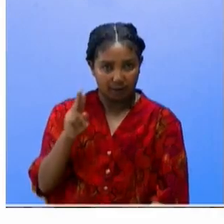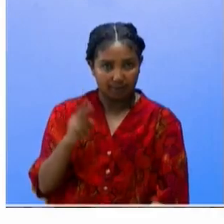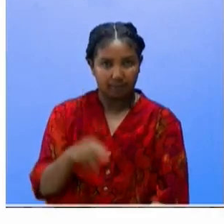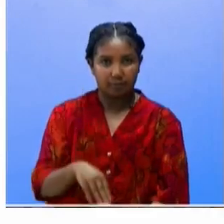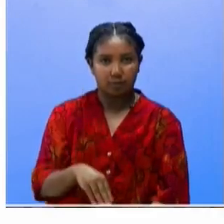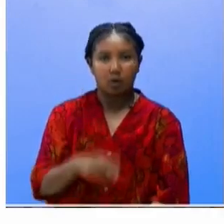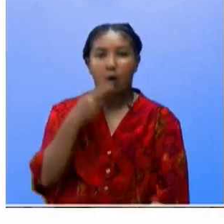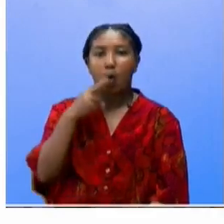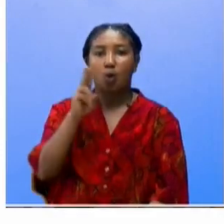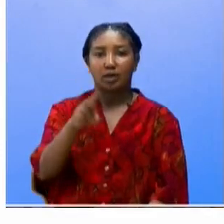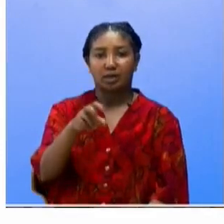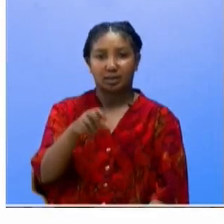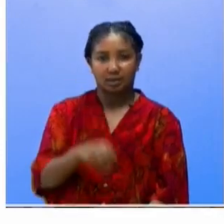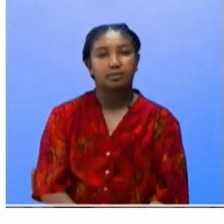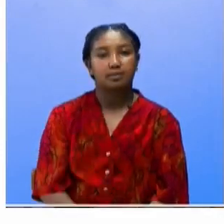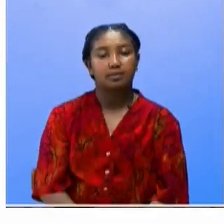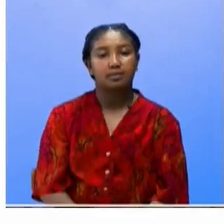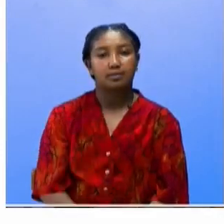ordered